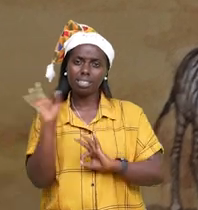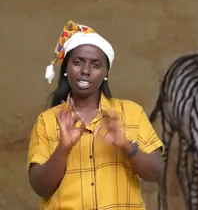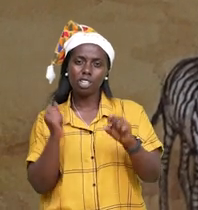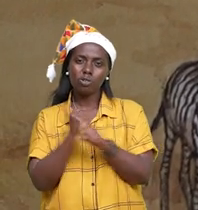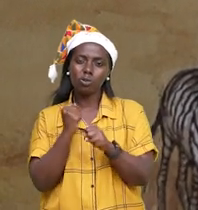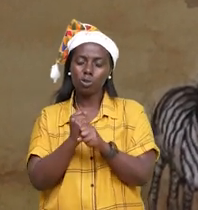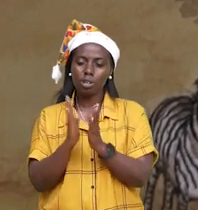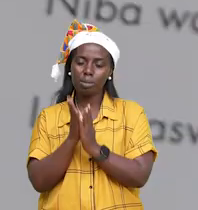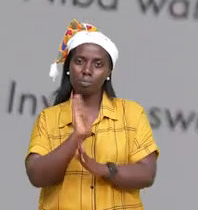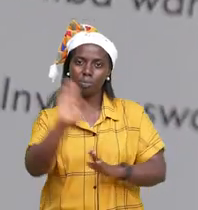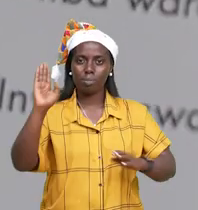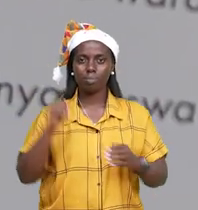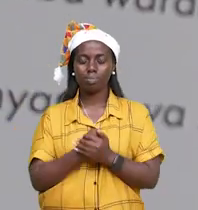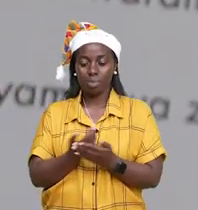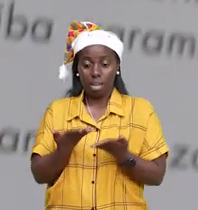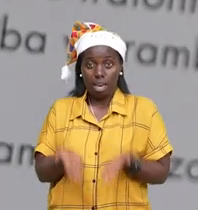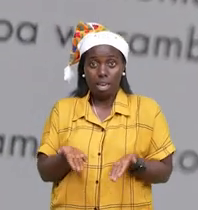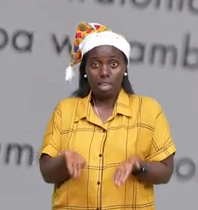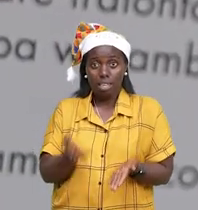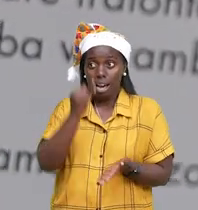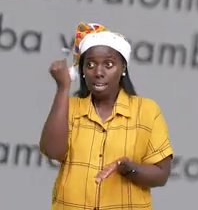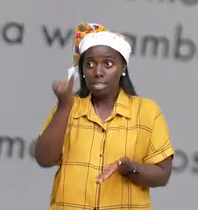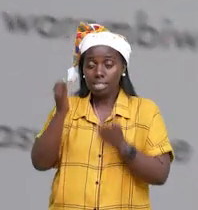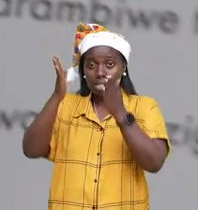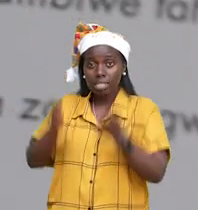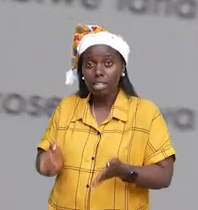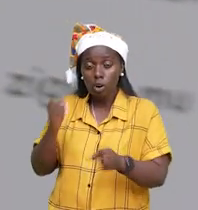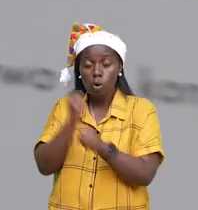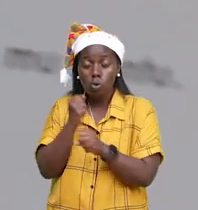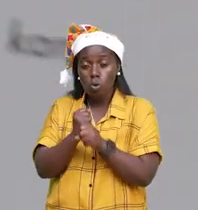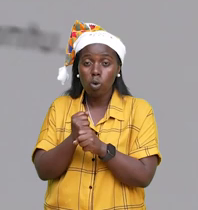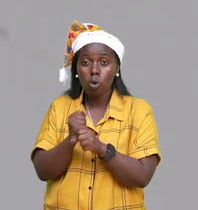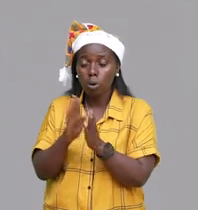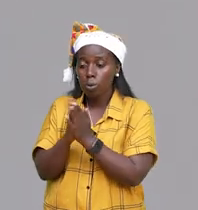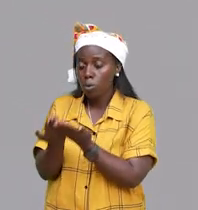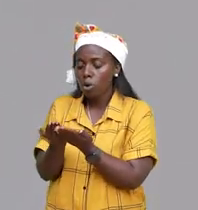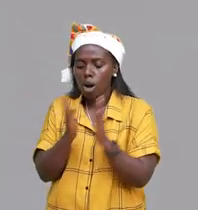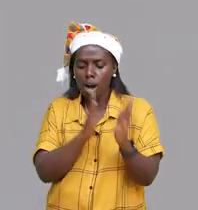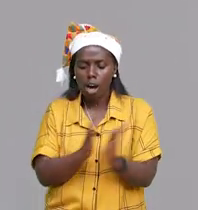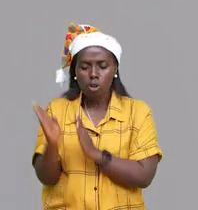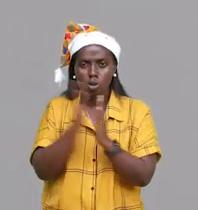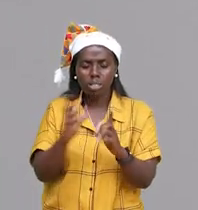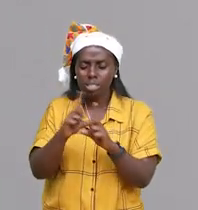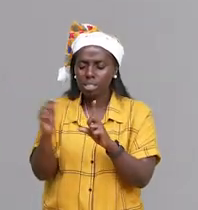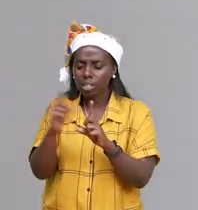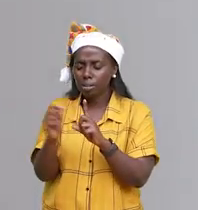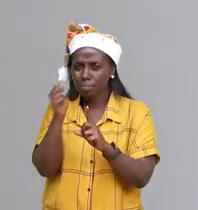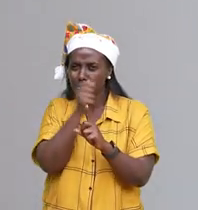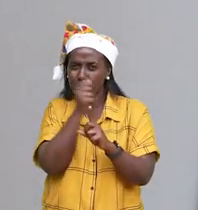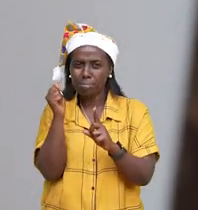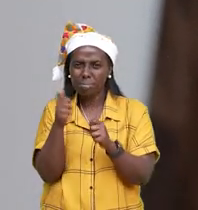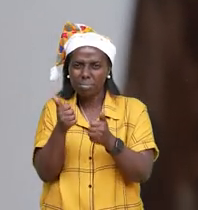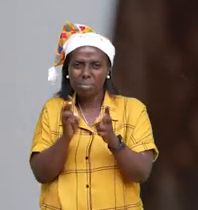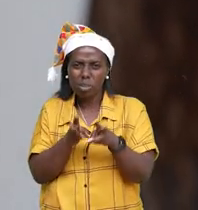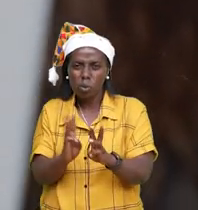Magic. Here, designers work their magic, arranging the words and illustrations in